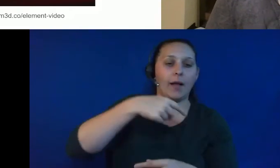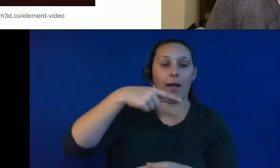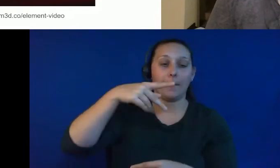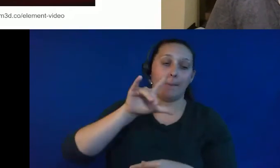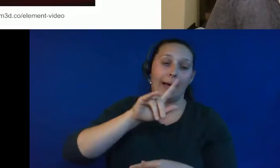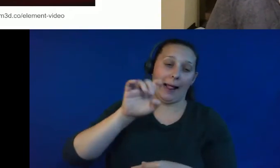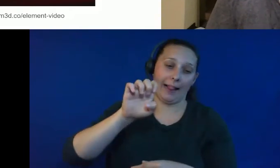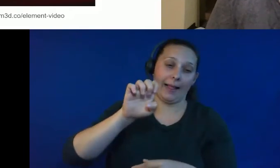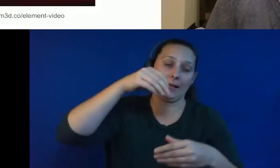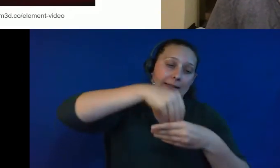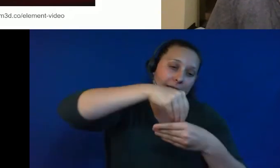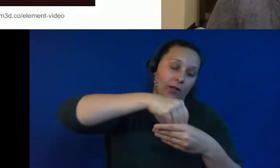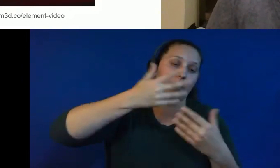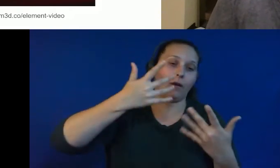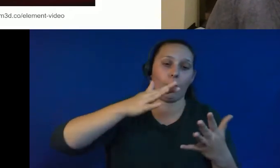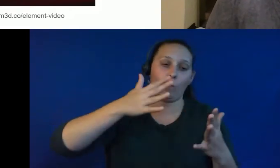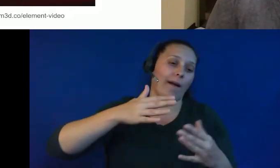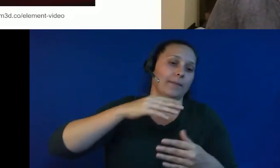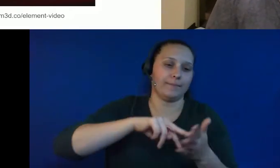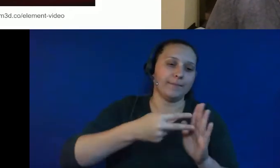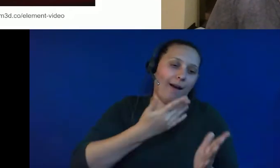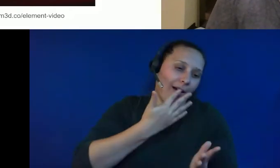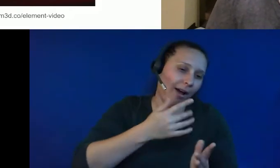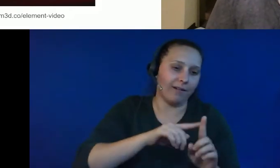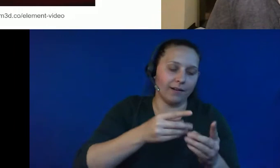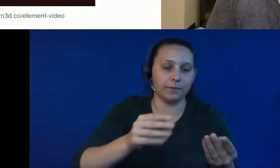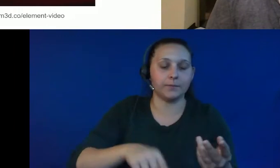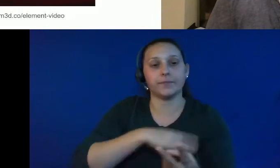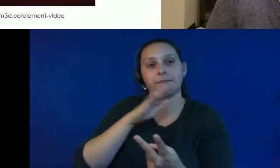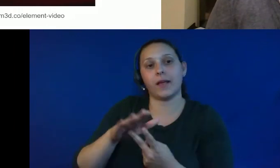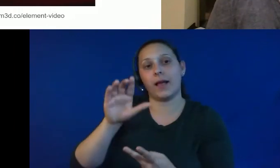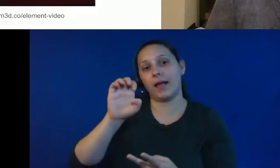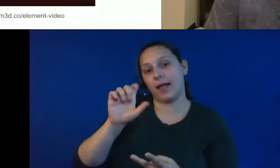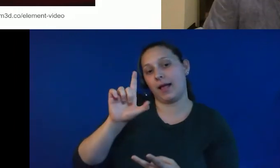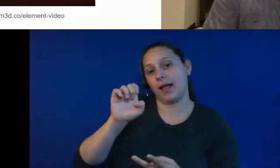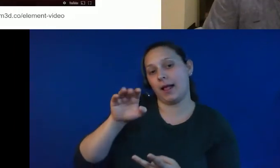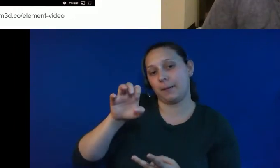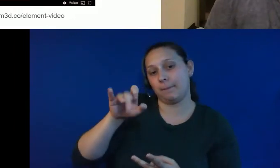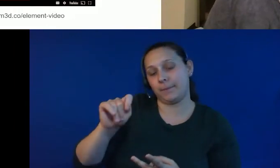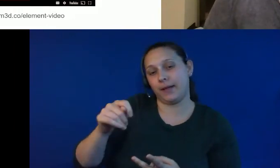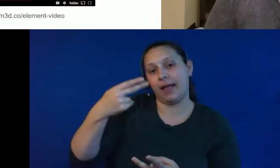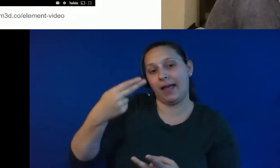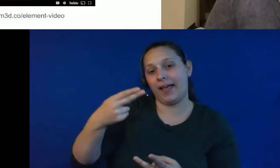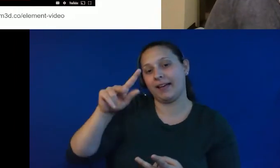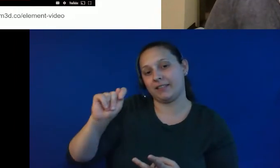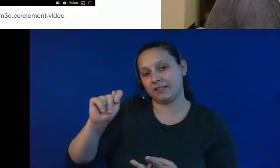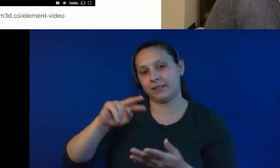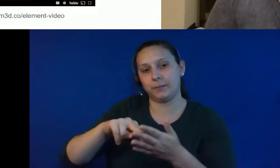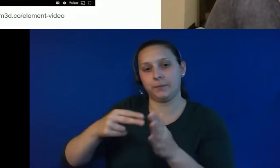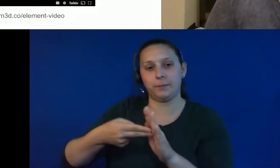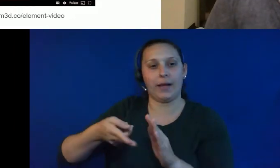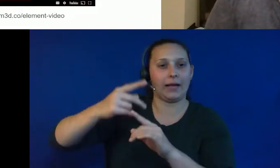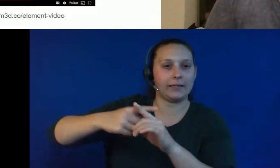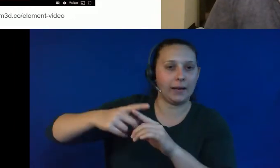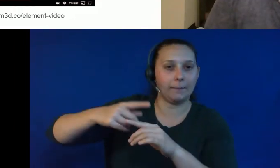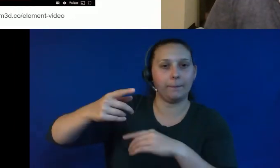which means multi-material, multicolor printing. And then Element HT, which means more high temperature prints using materials like